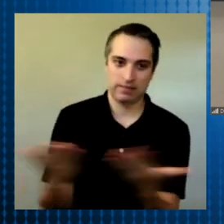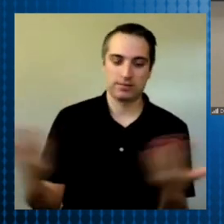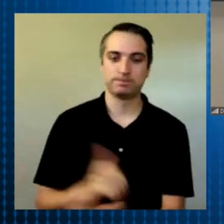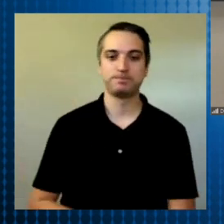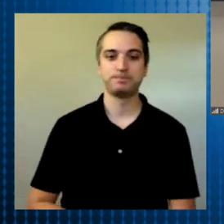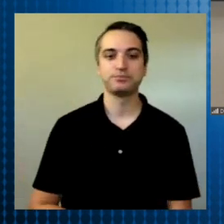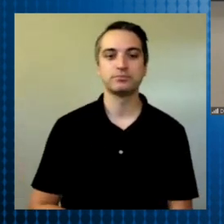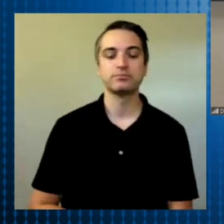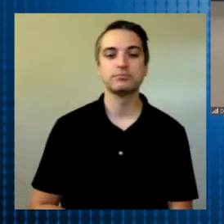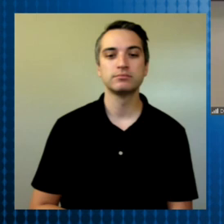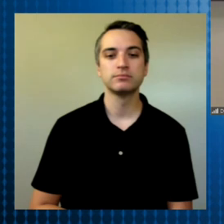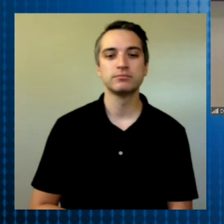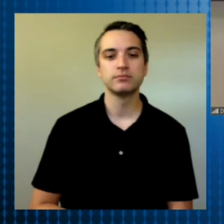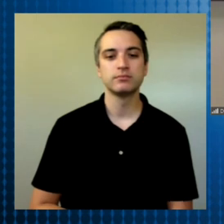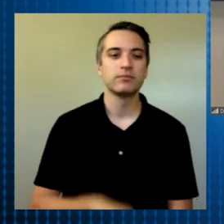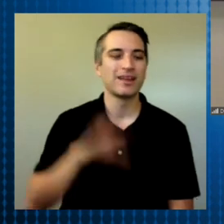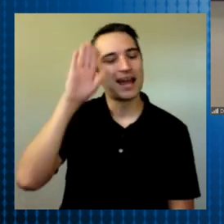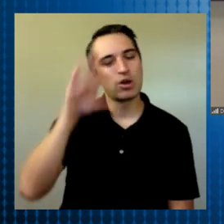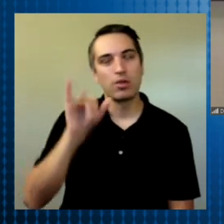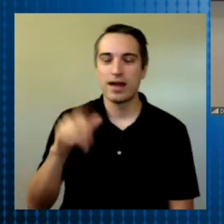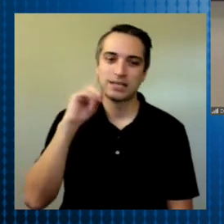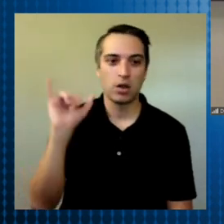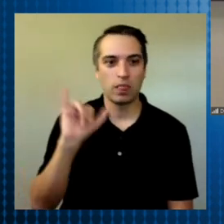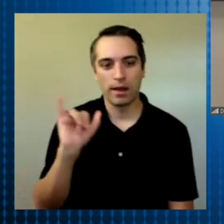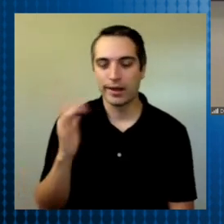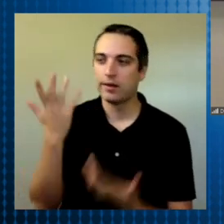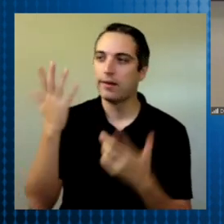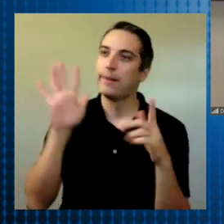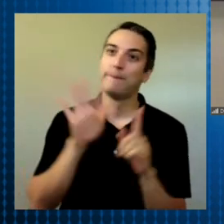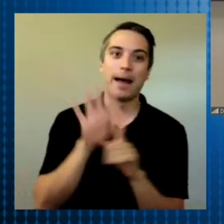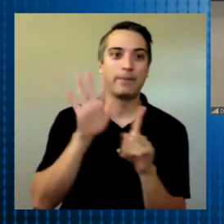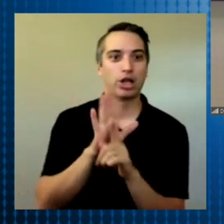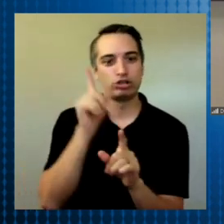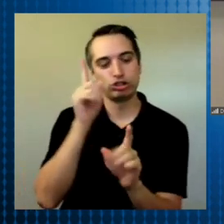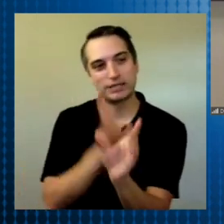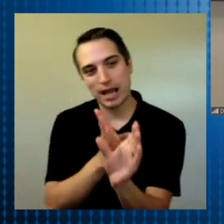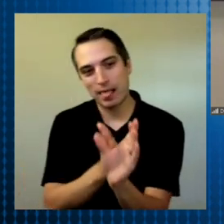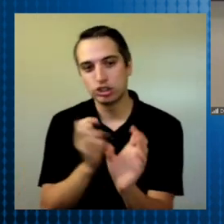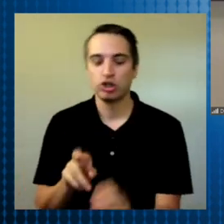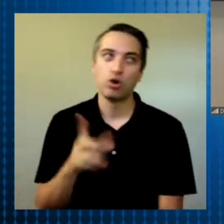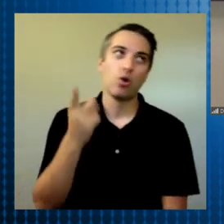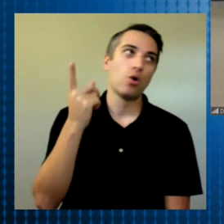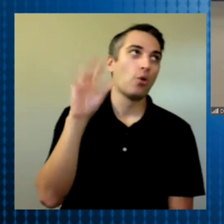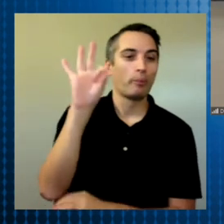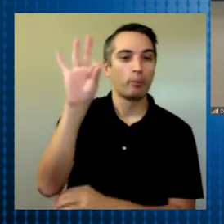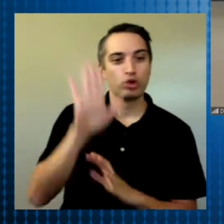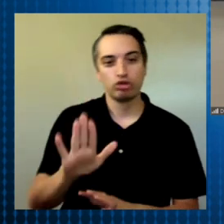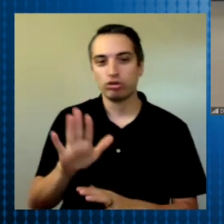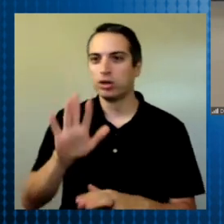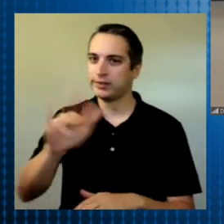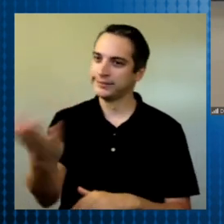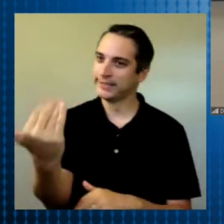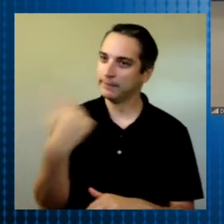Now, I know that sounds like pop psychology or some preacher trying to get you to send $5 in an envelope. I don't need no money.